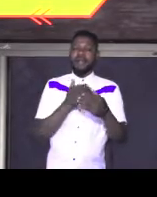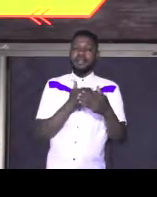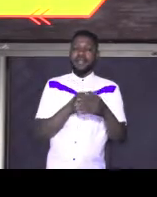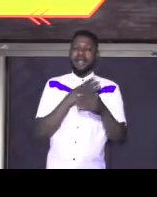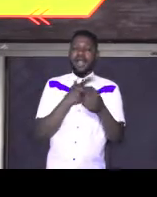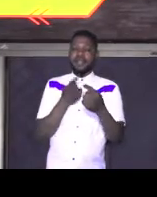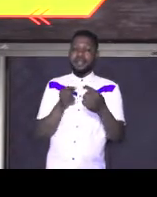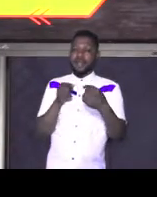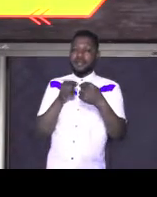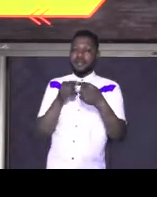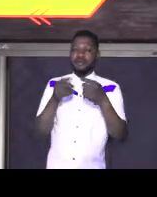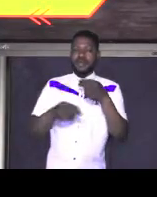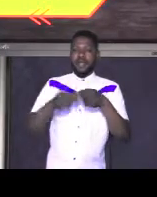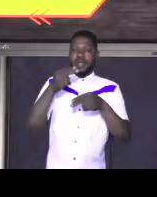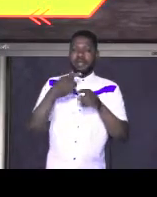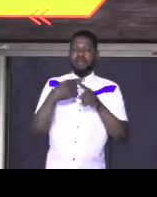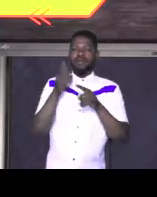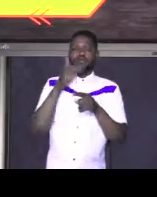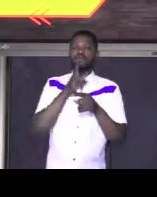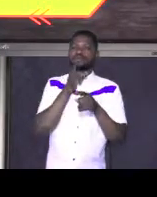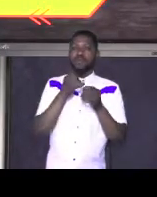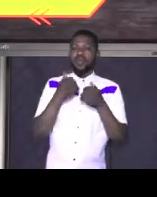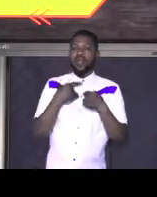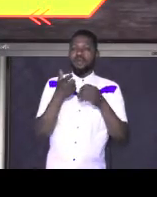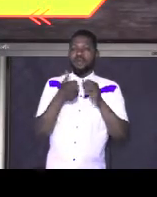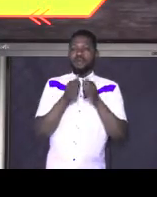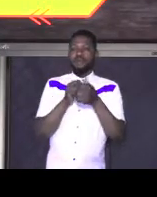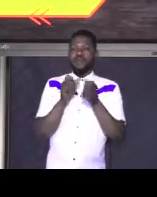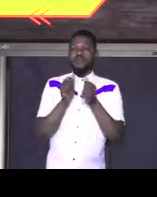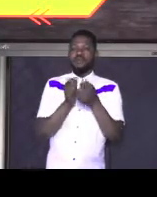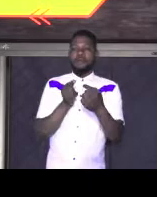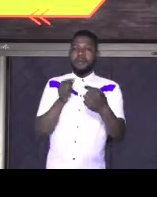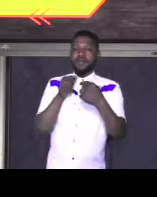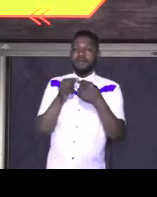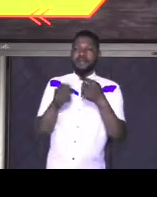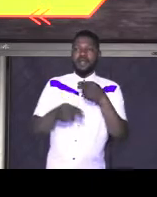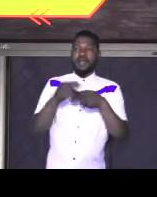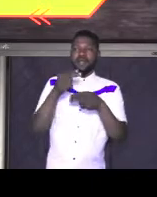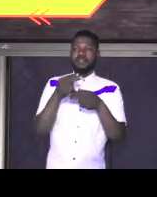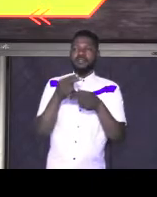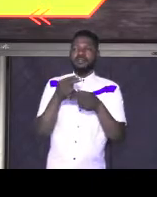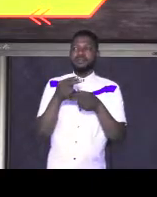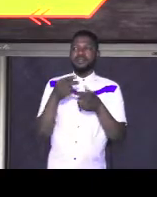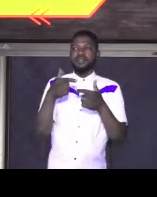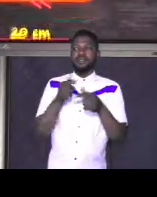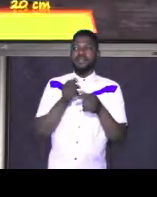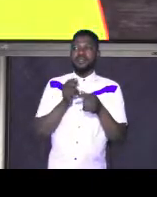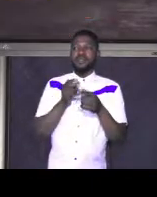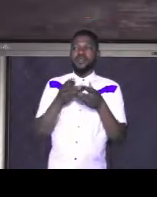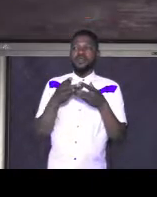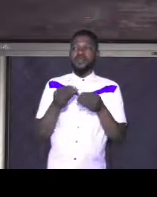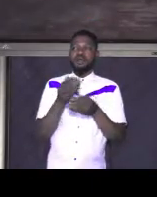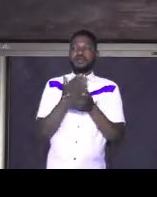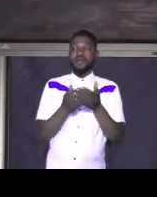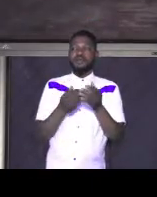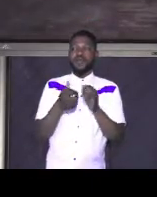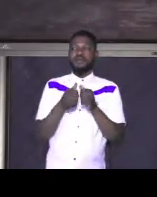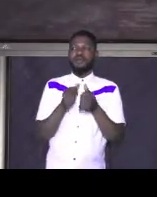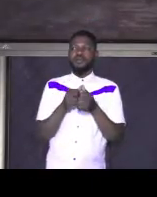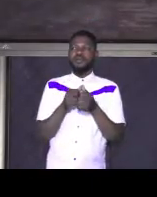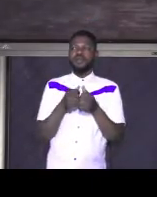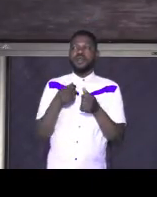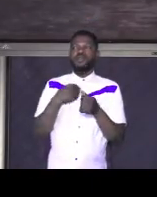to identify the perpendicular height. But you should not have a problem with the perpendicular height at this point. Let's now solve some real